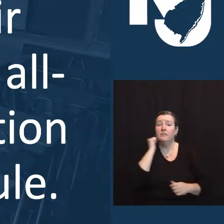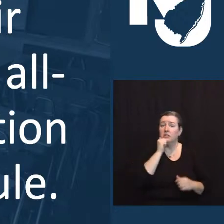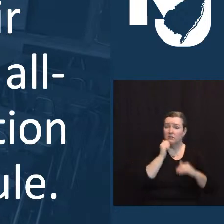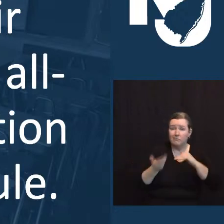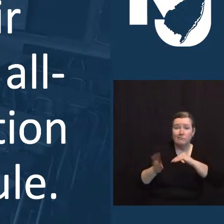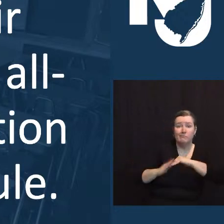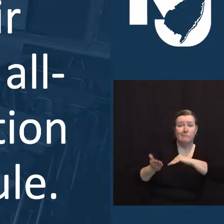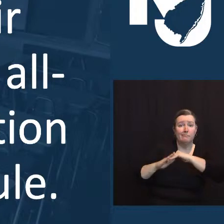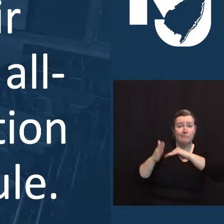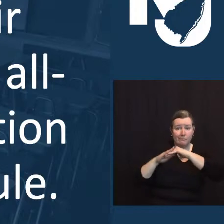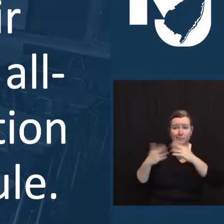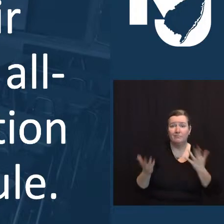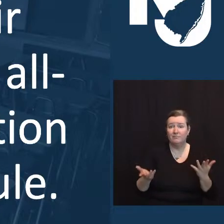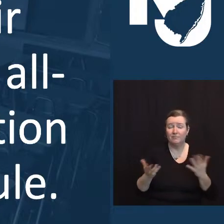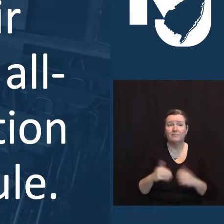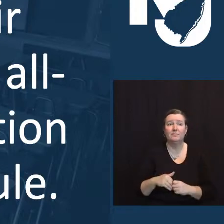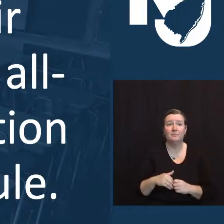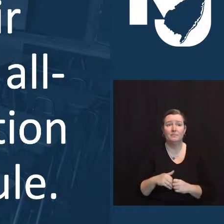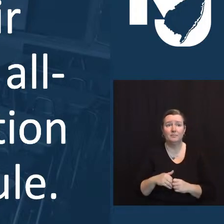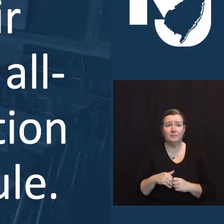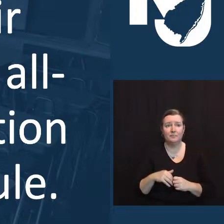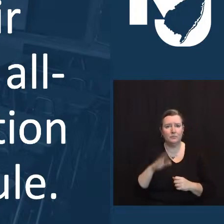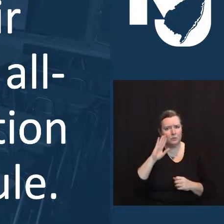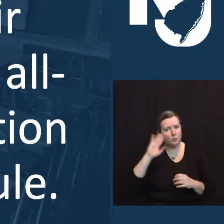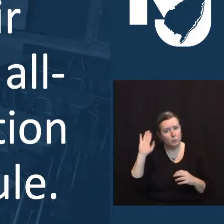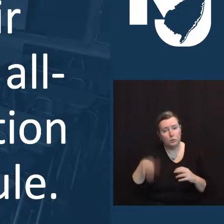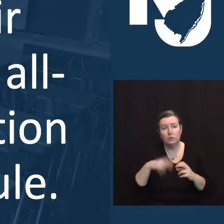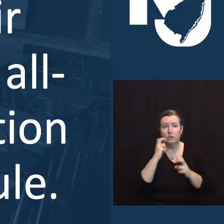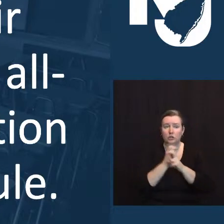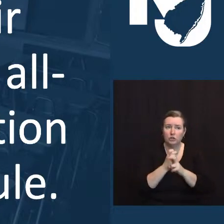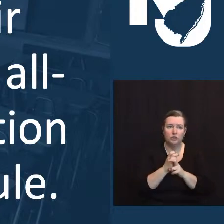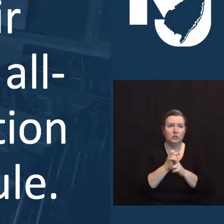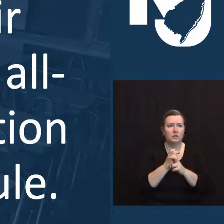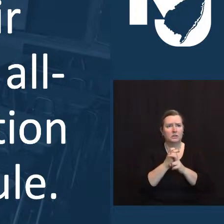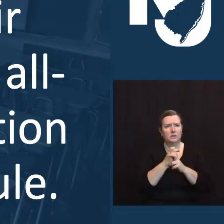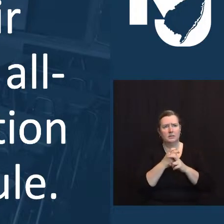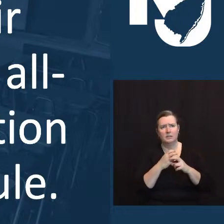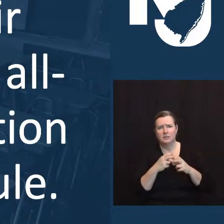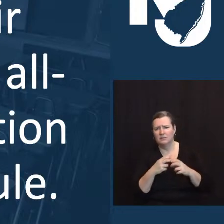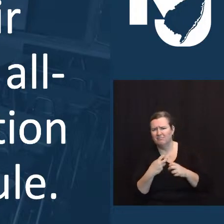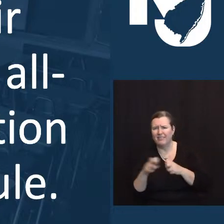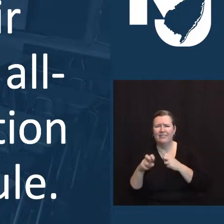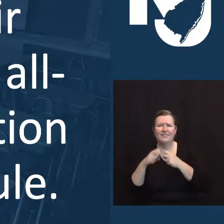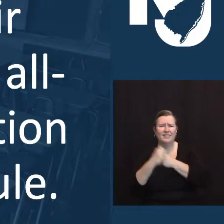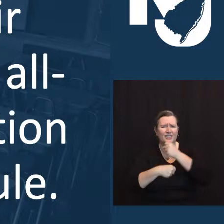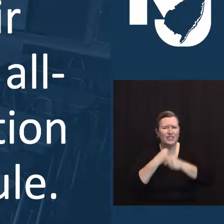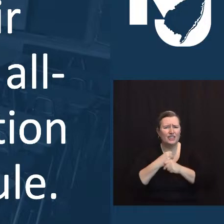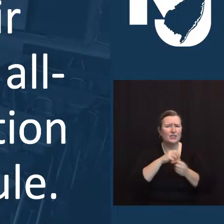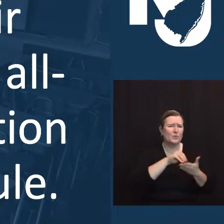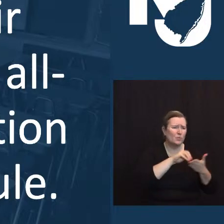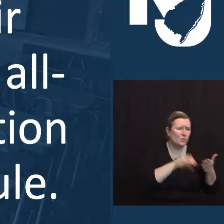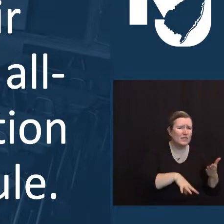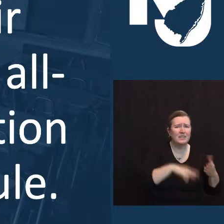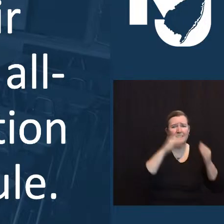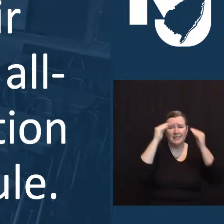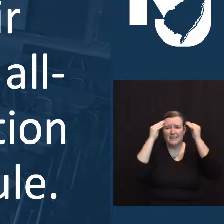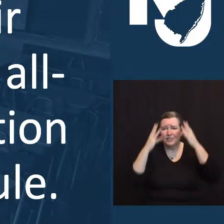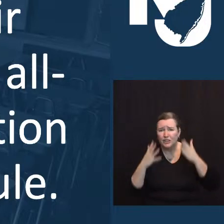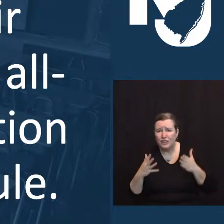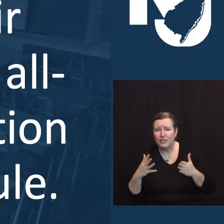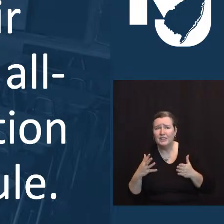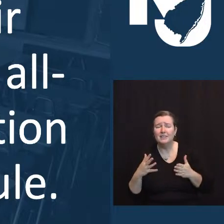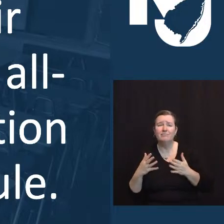know this has been an incredibly rough and challenging road for our students, our educators, our support staff,